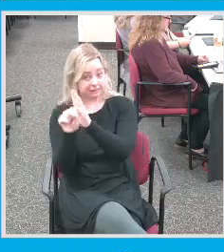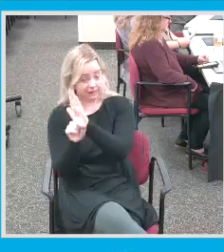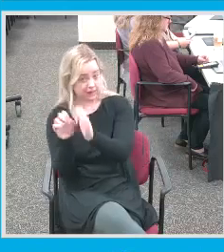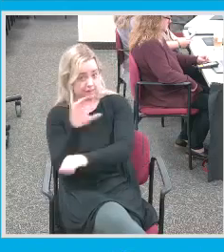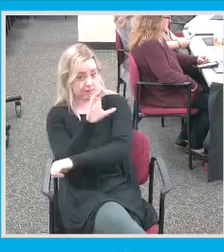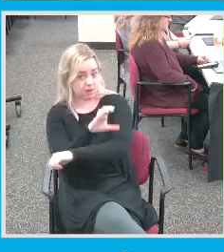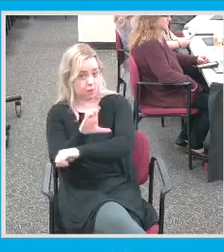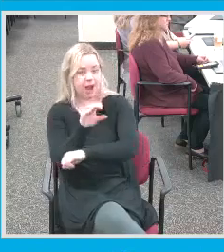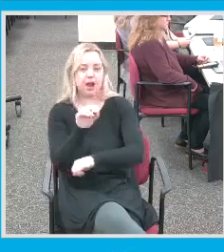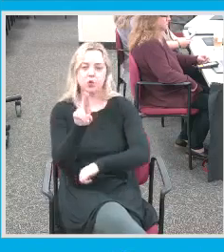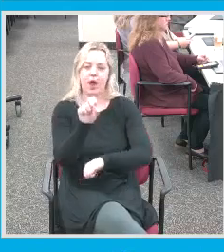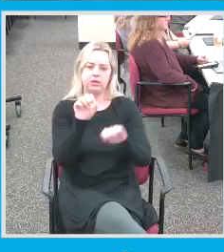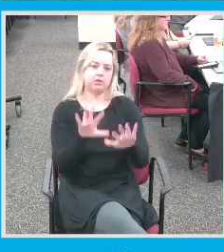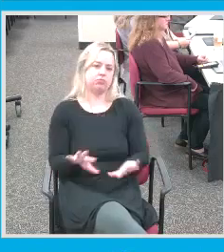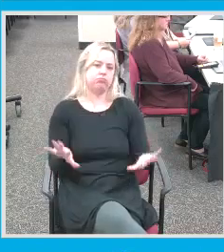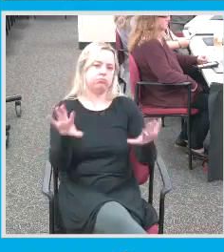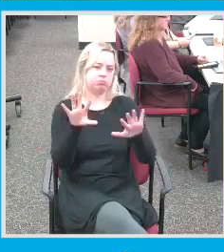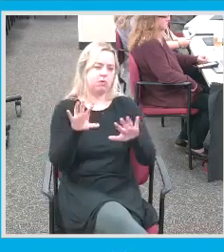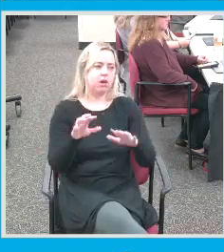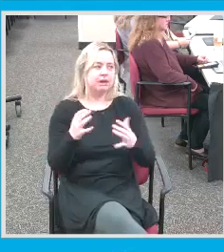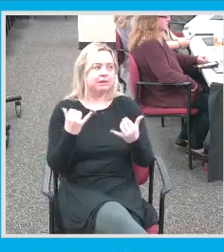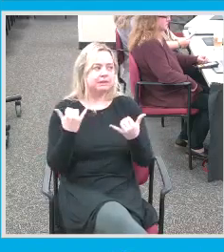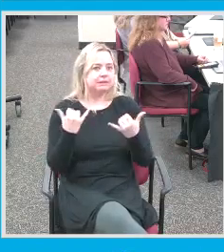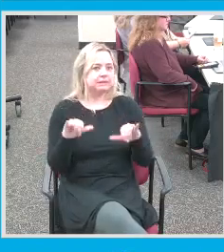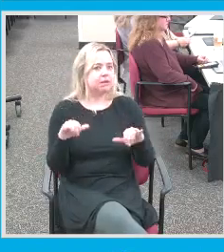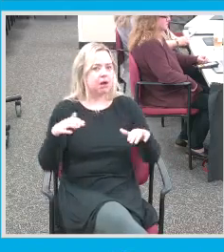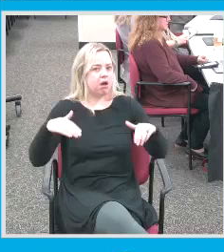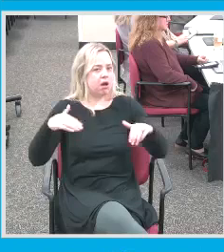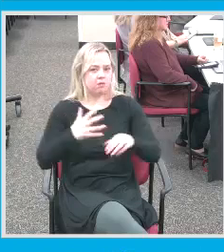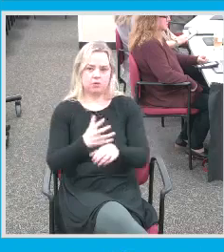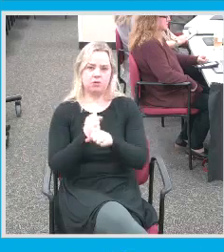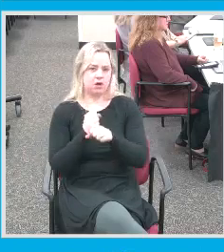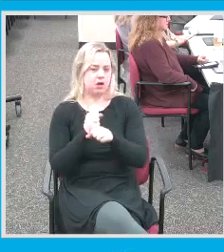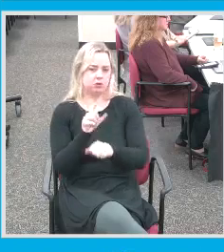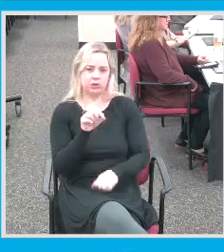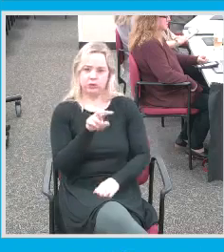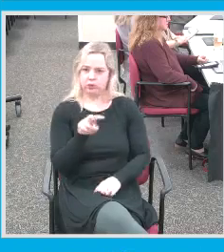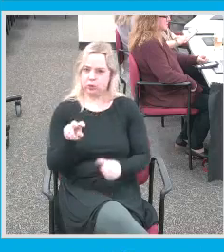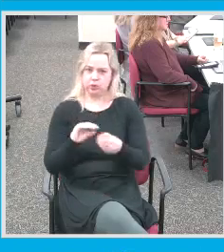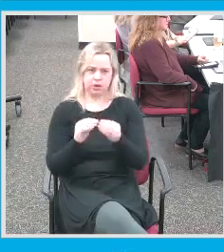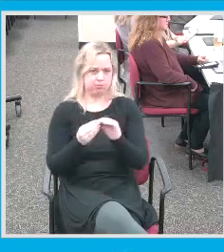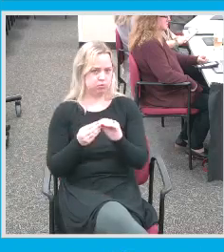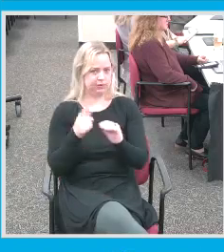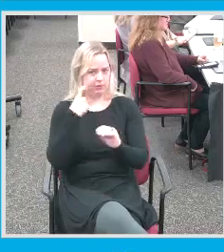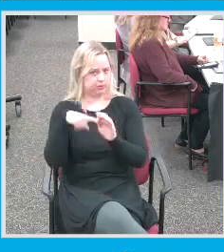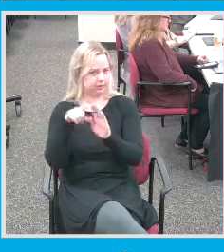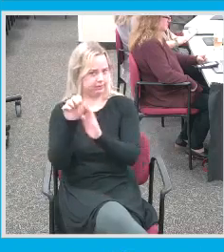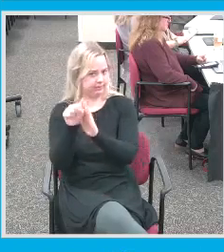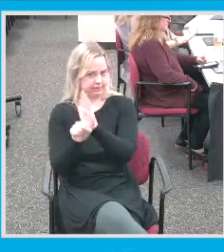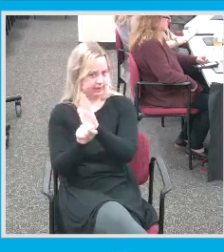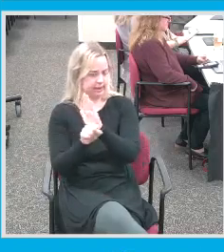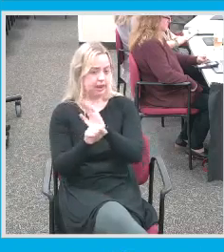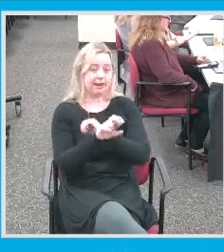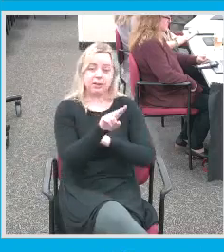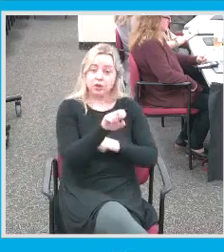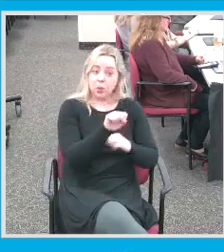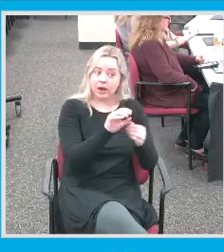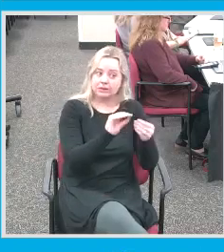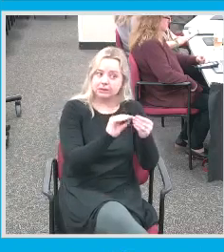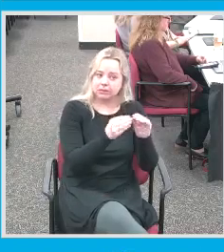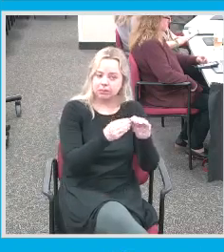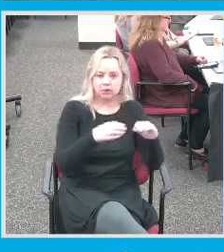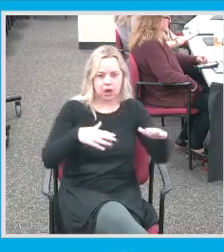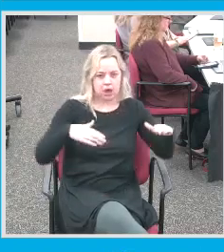numbers. We are still waiting for our 2022 state numbers, and then also our national numbers are a little bit lagged as